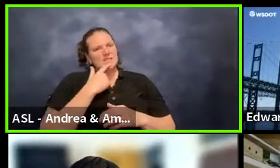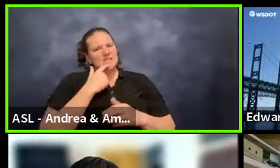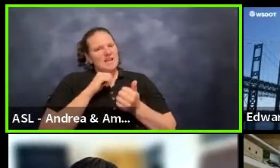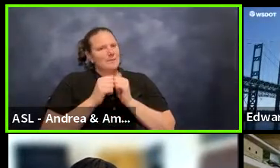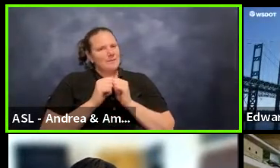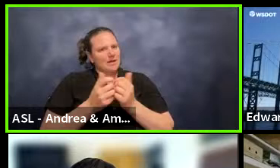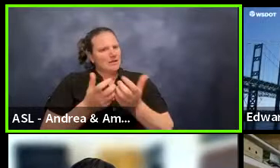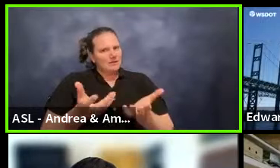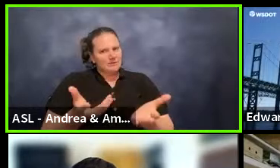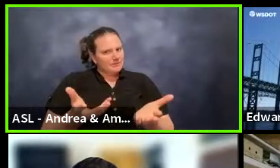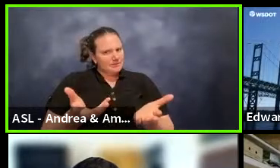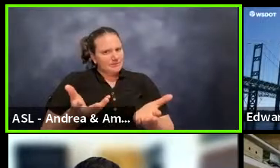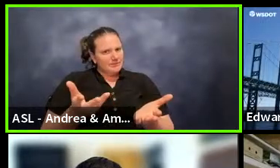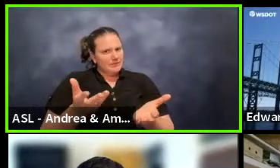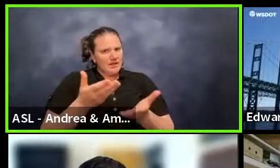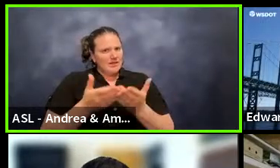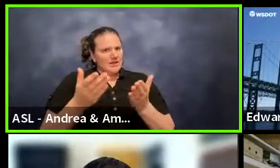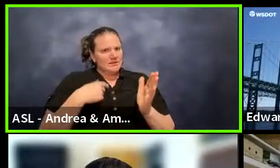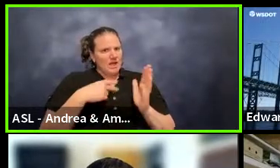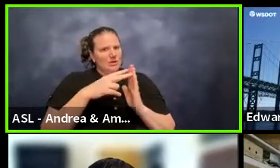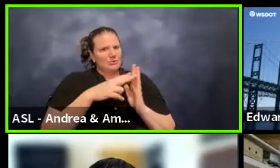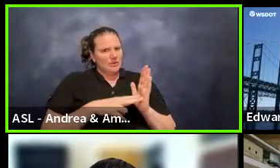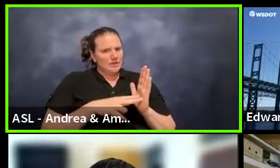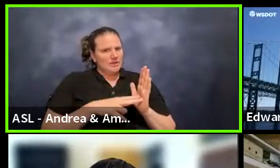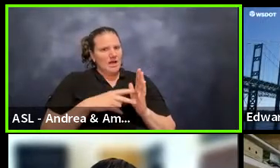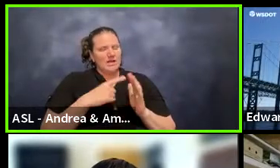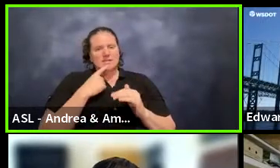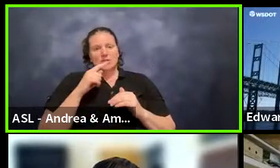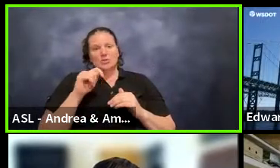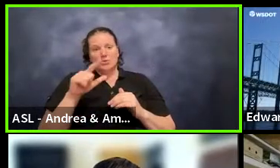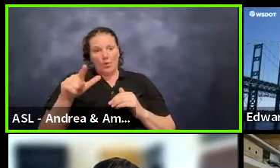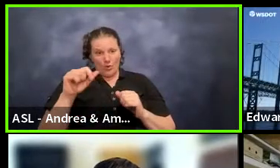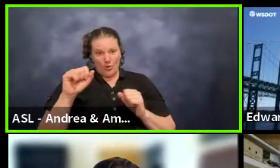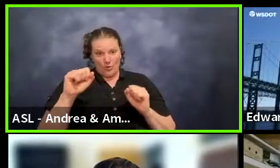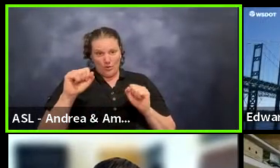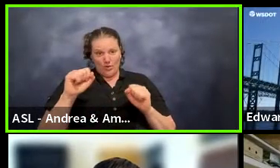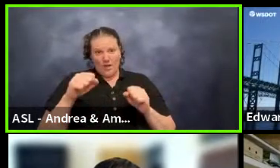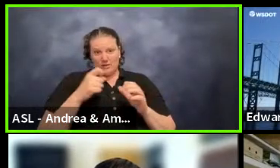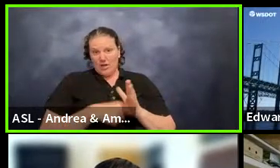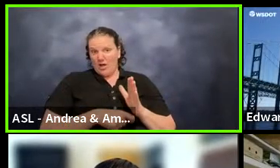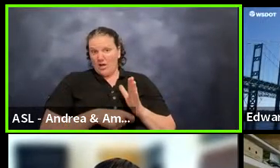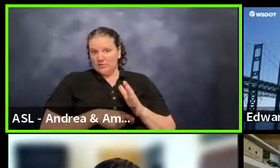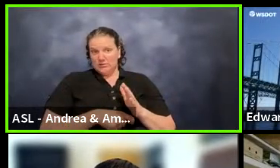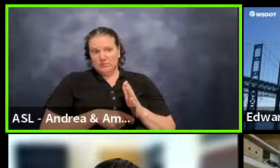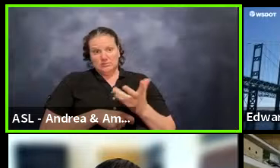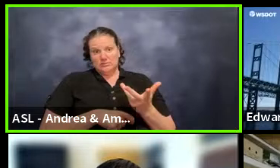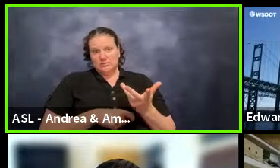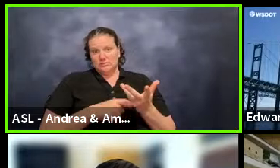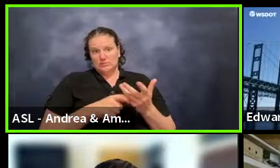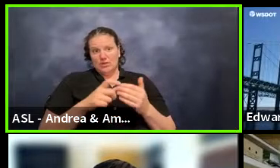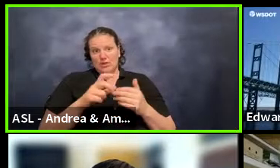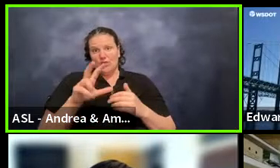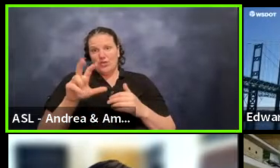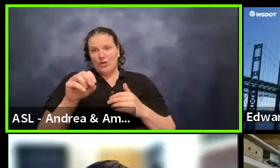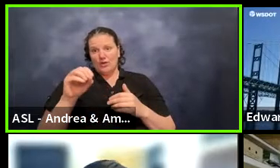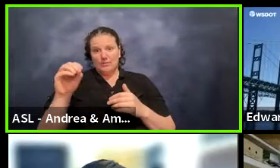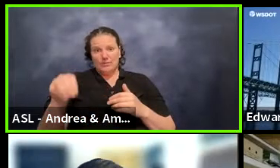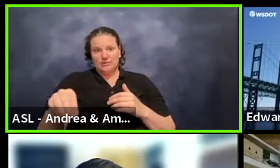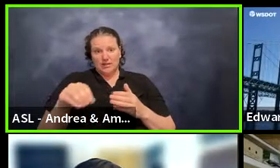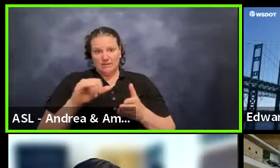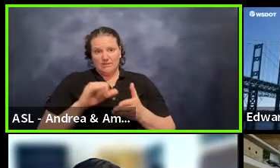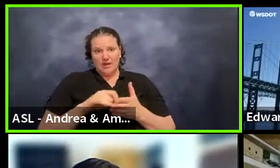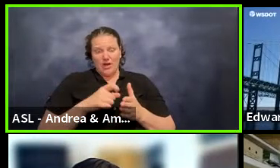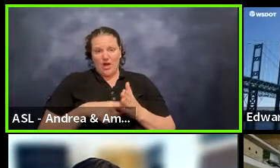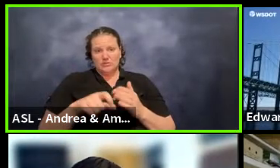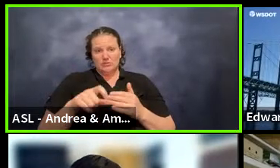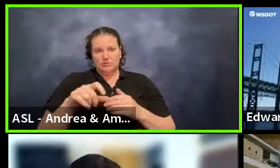competitive. In things I read, I see that tolling can cost in excess of 30% of the cost of the toll